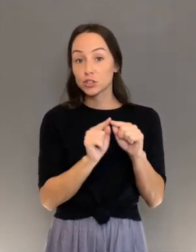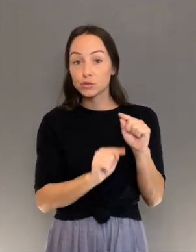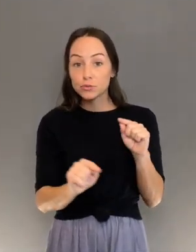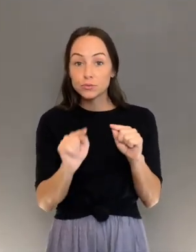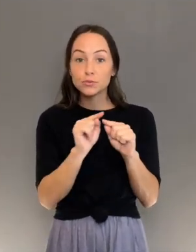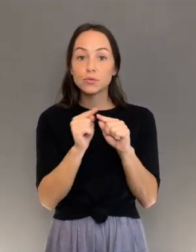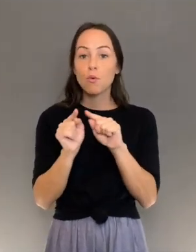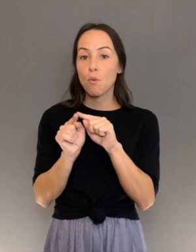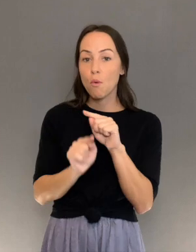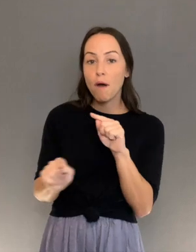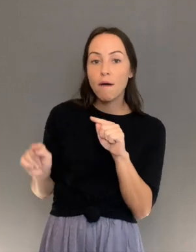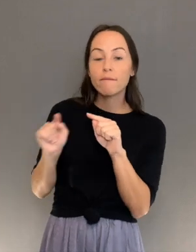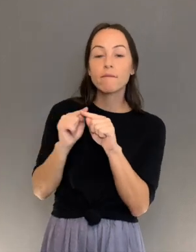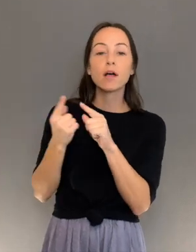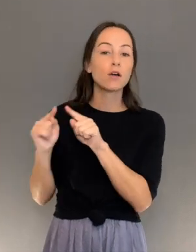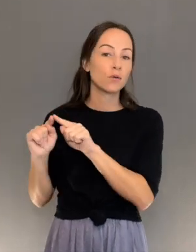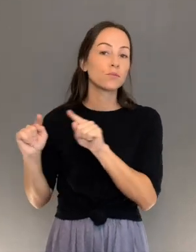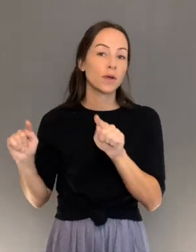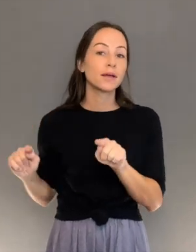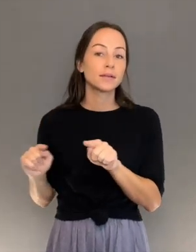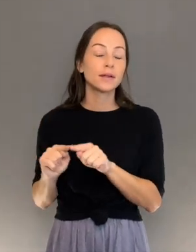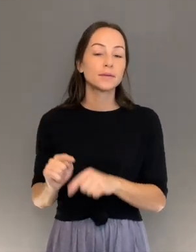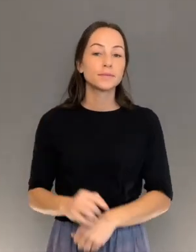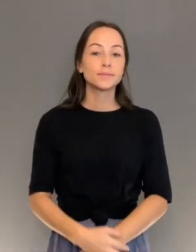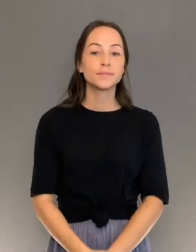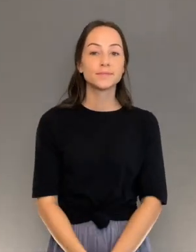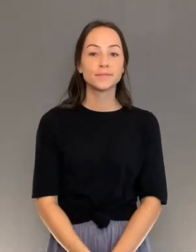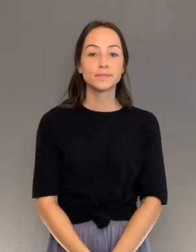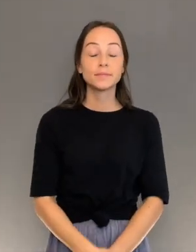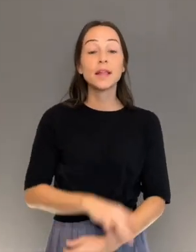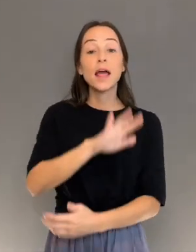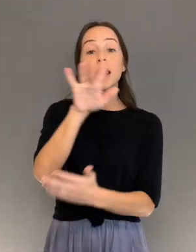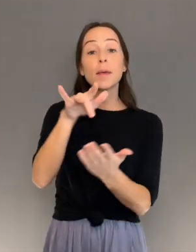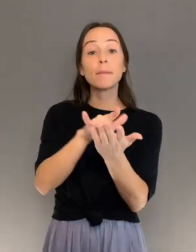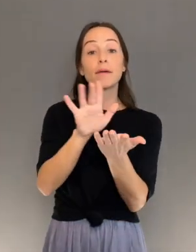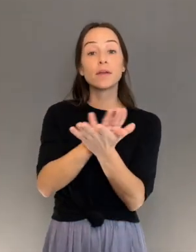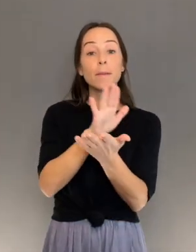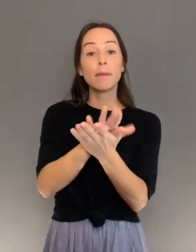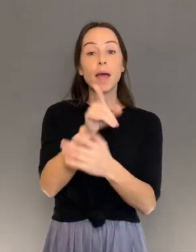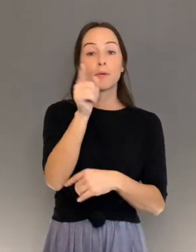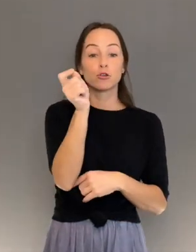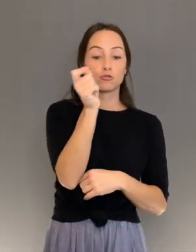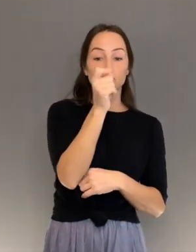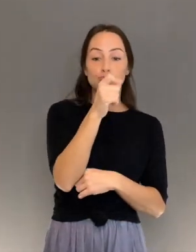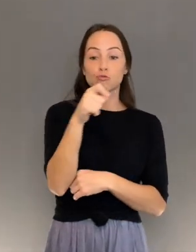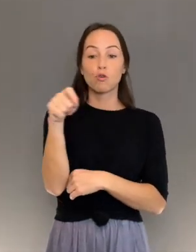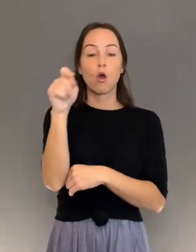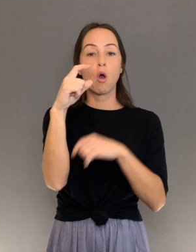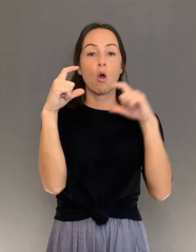and rectangles. Draw lightly a large oval in the middle of the paper.